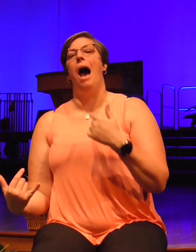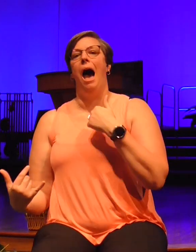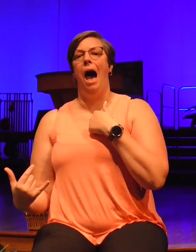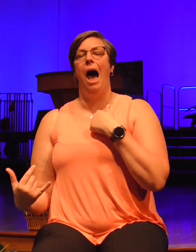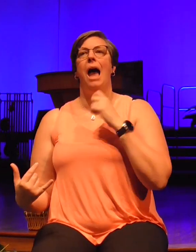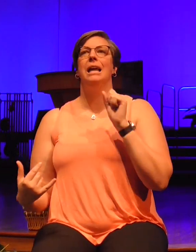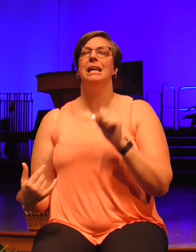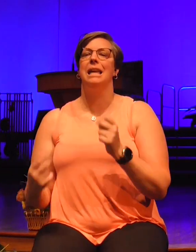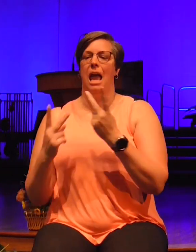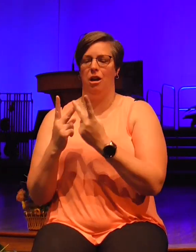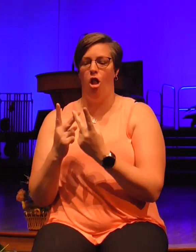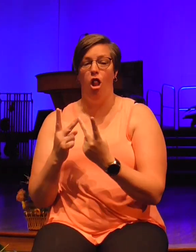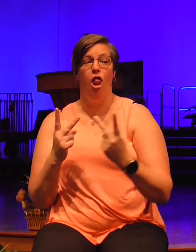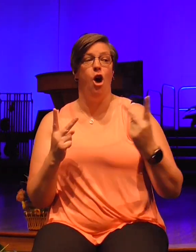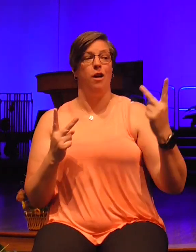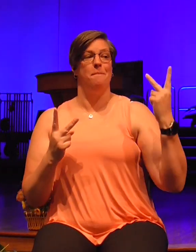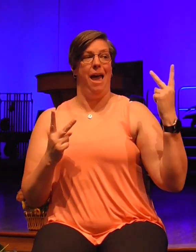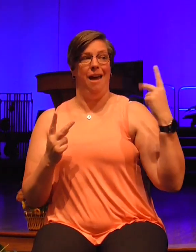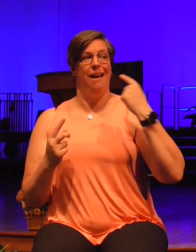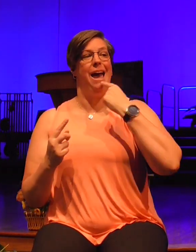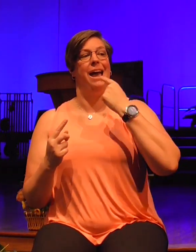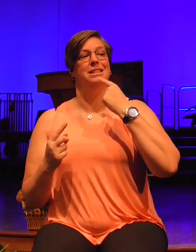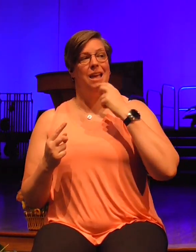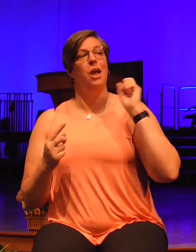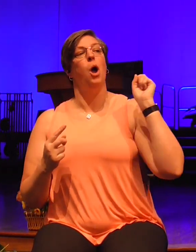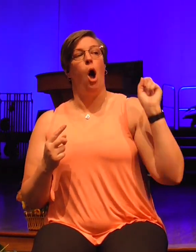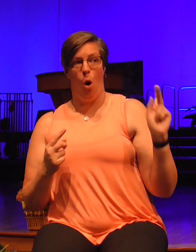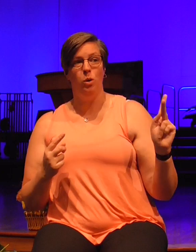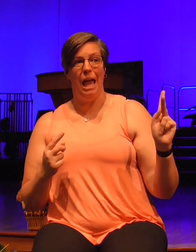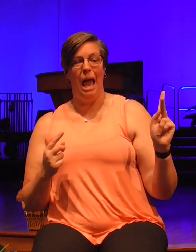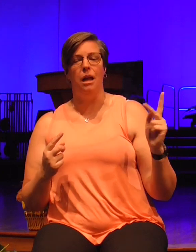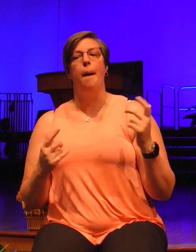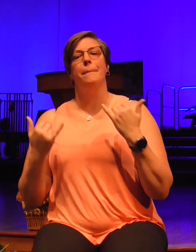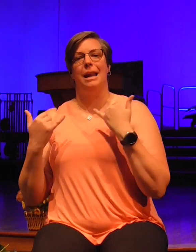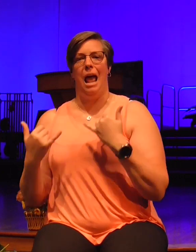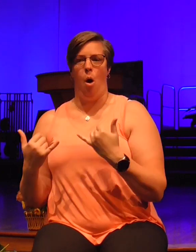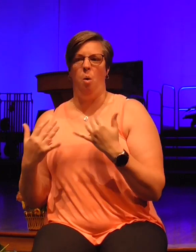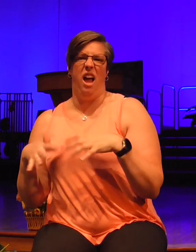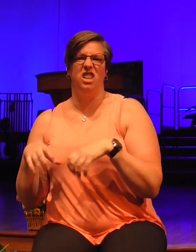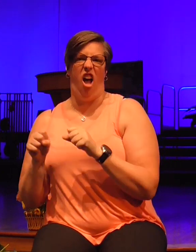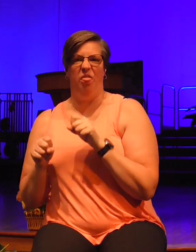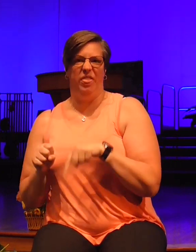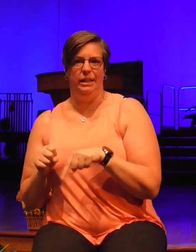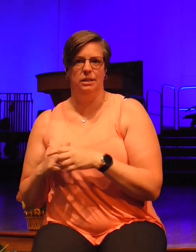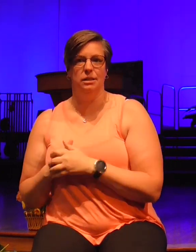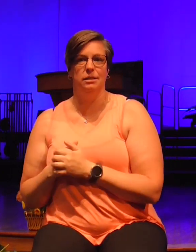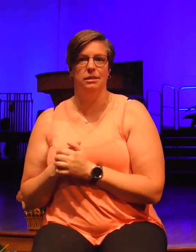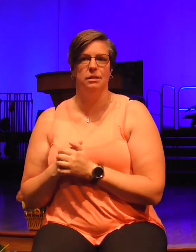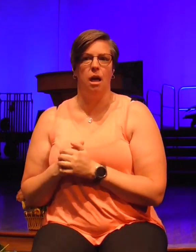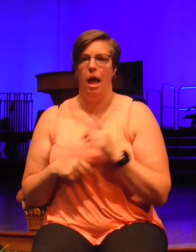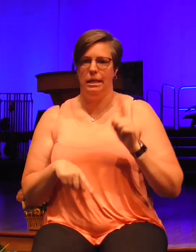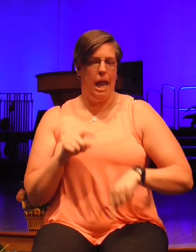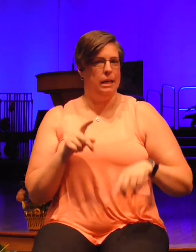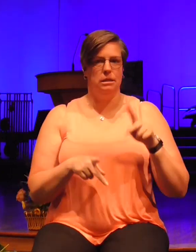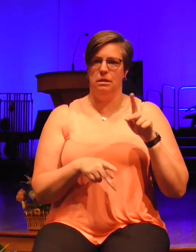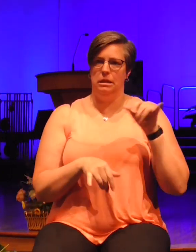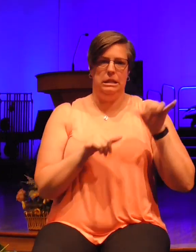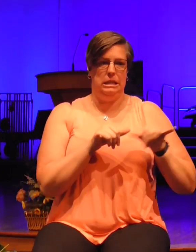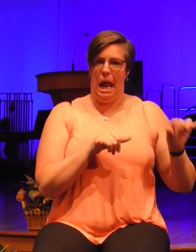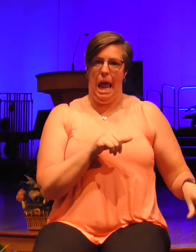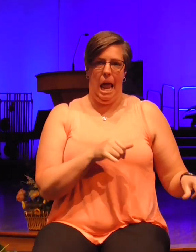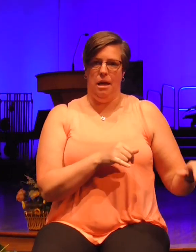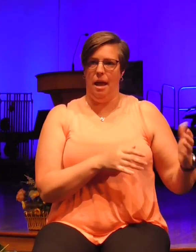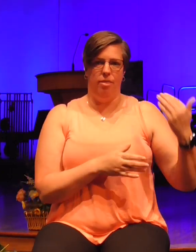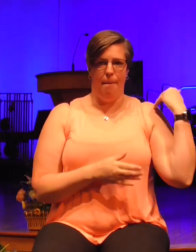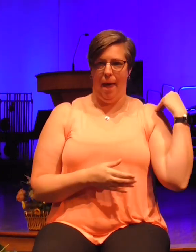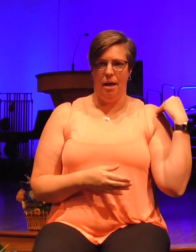10-year-old self can say, okay, we got this. But I can't if I stay stuck back there. I can if I'm always